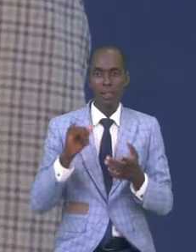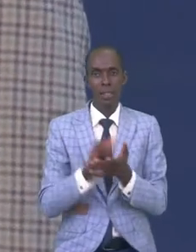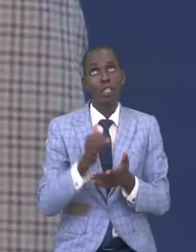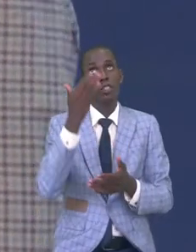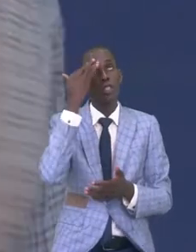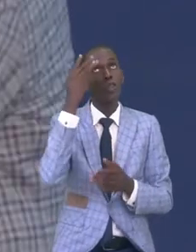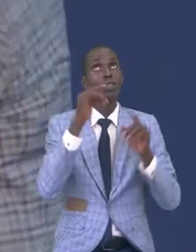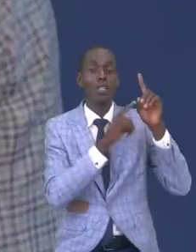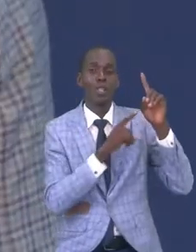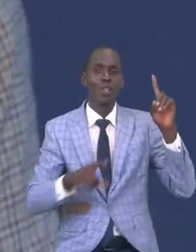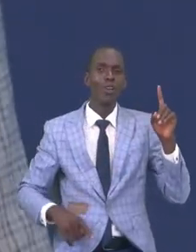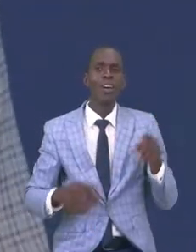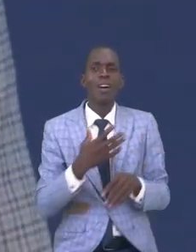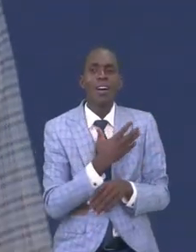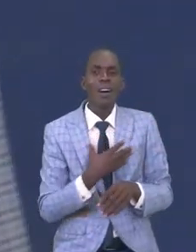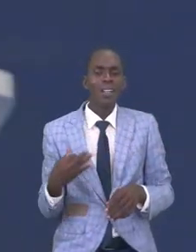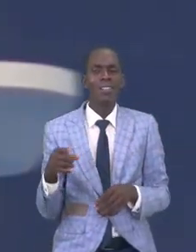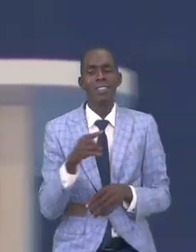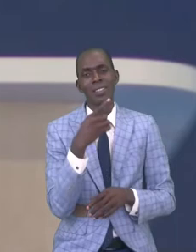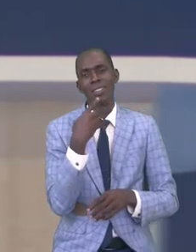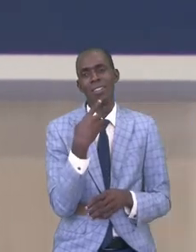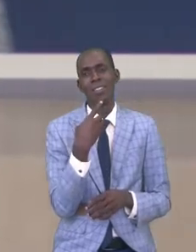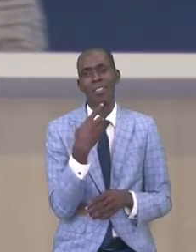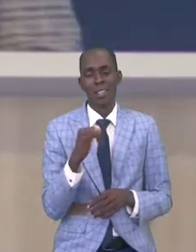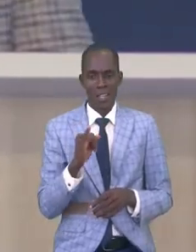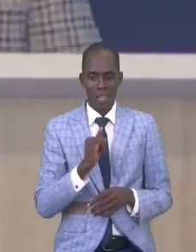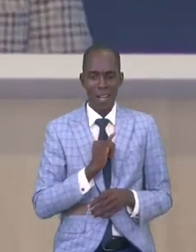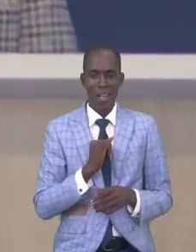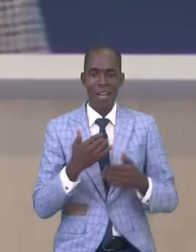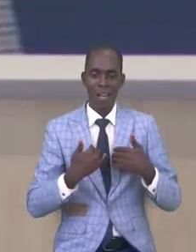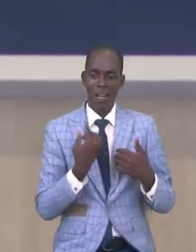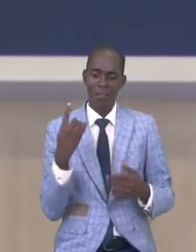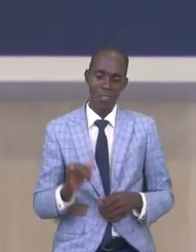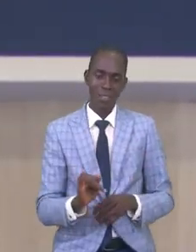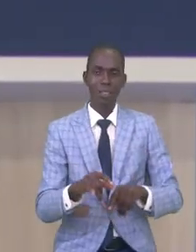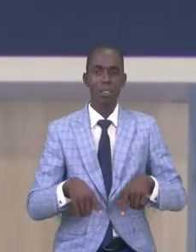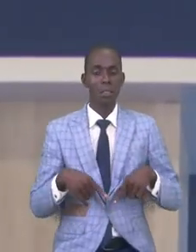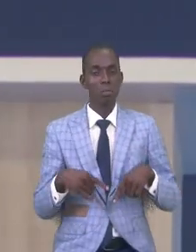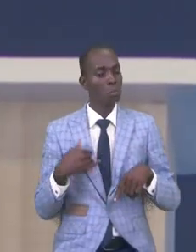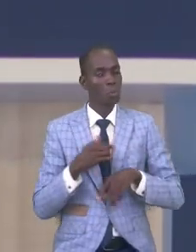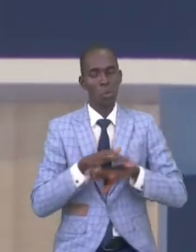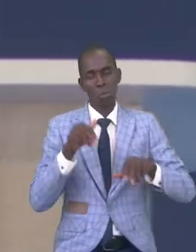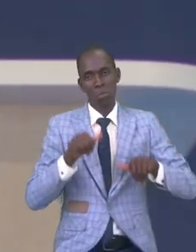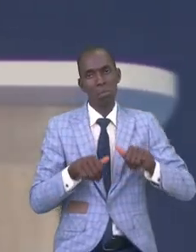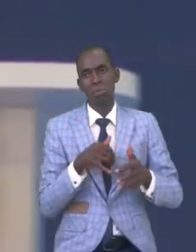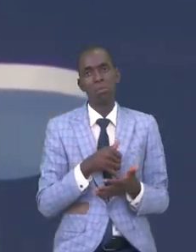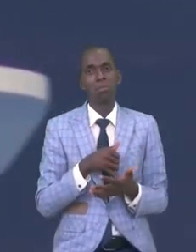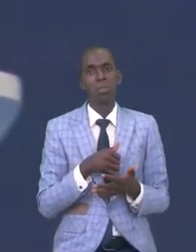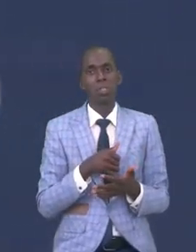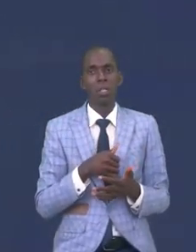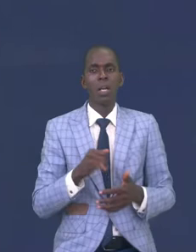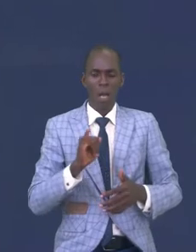Lord. And they say, I have eternal life. No doubt. I have